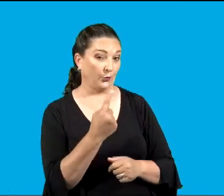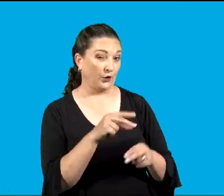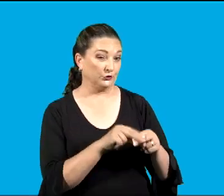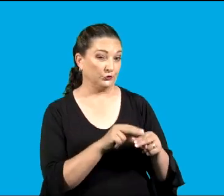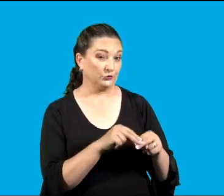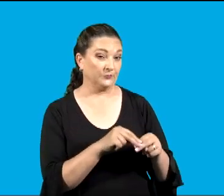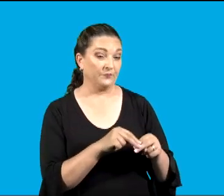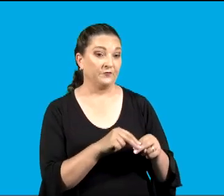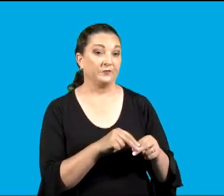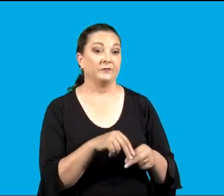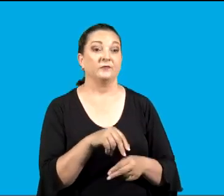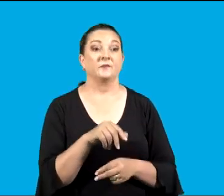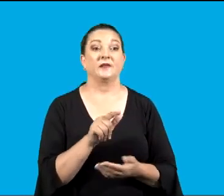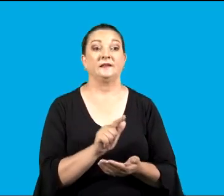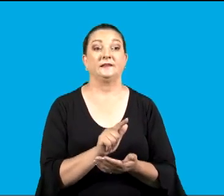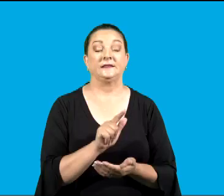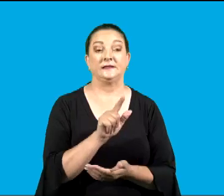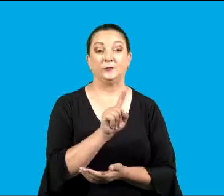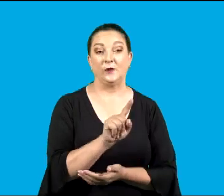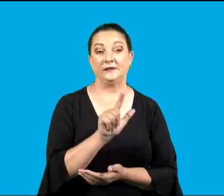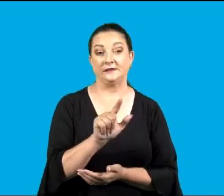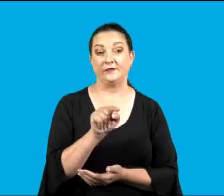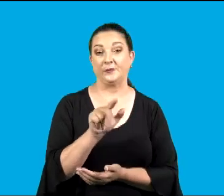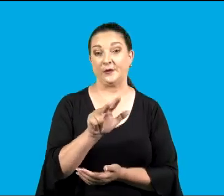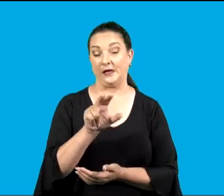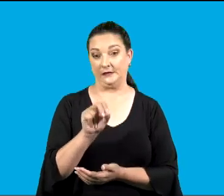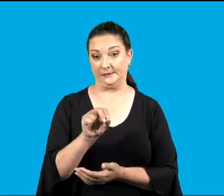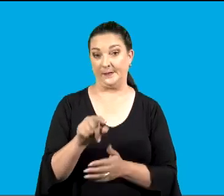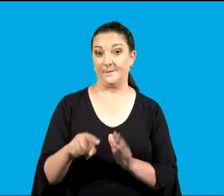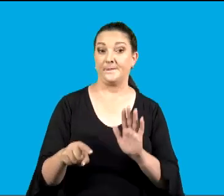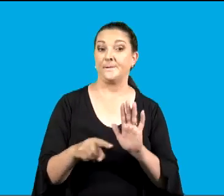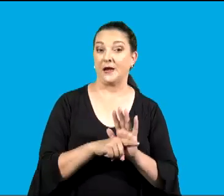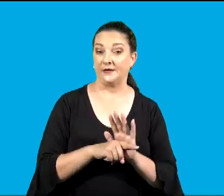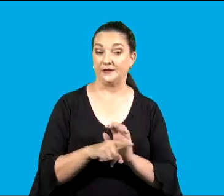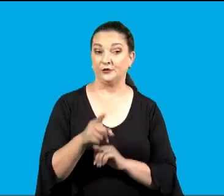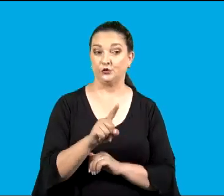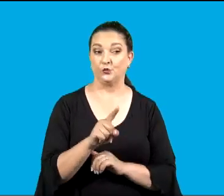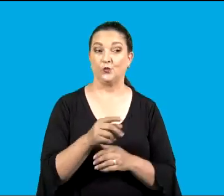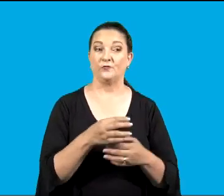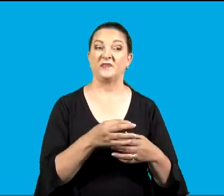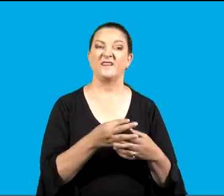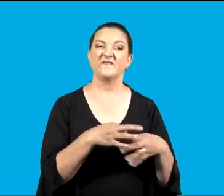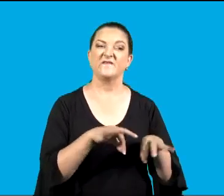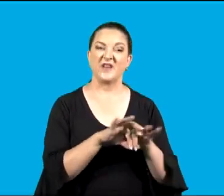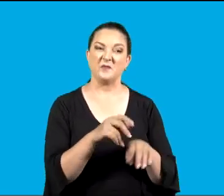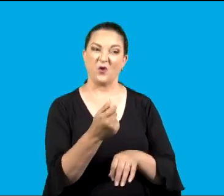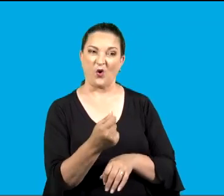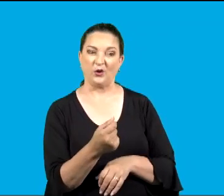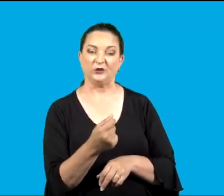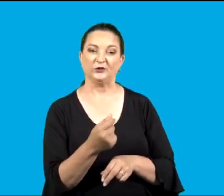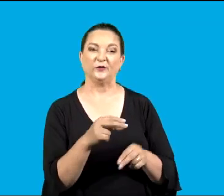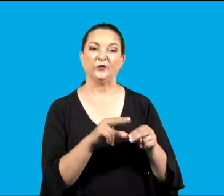unit, which is 17 Rand 80, minus my variable cost per